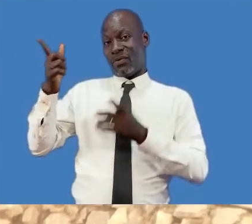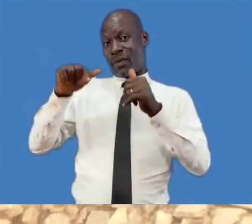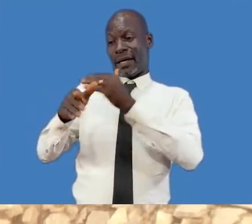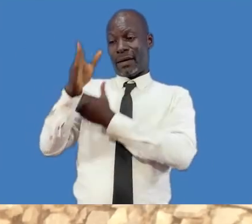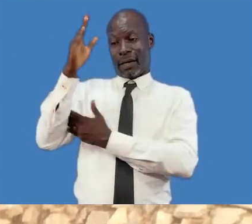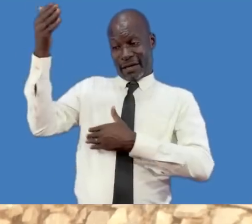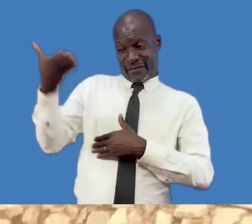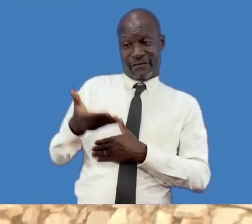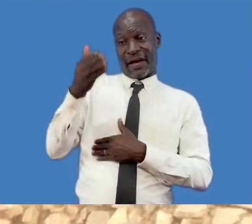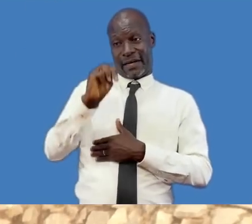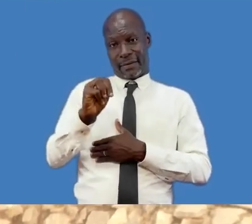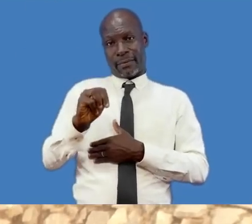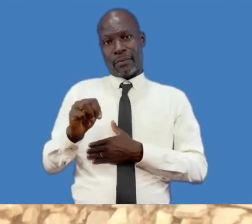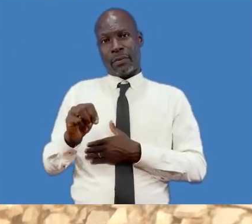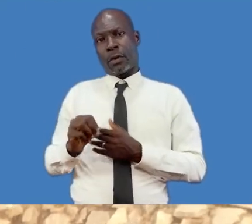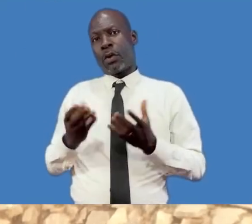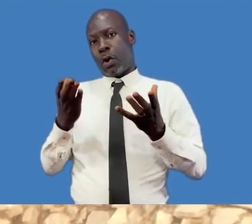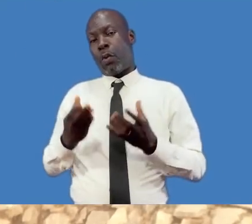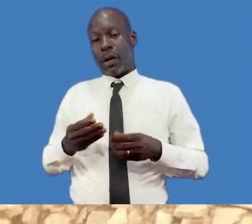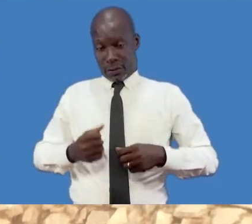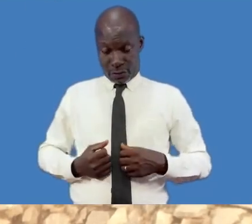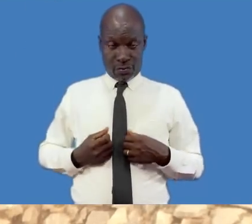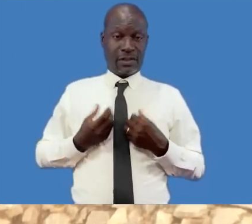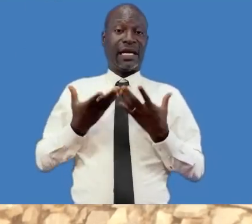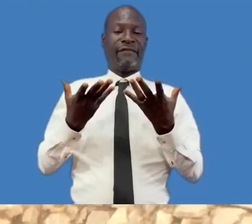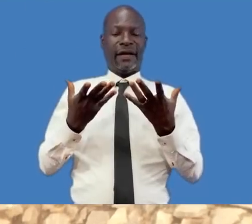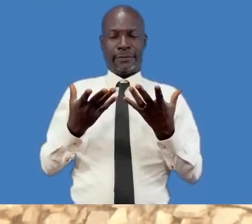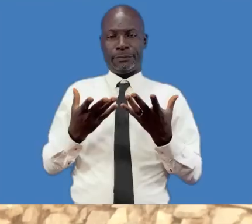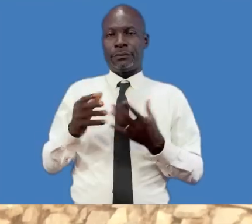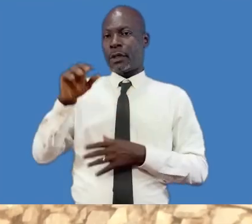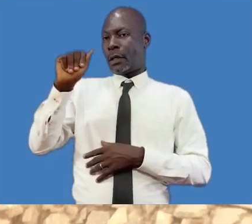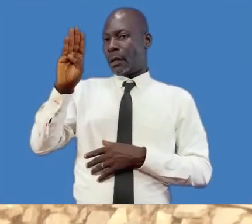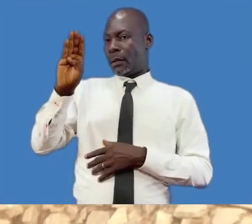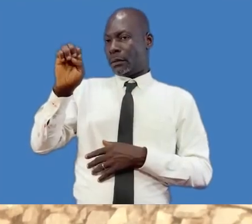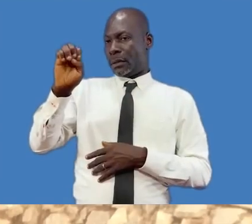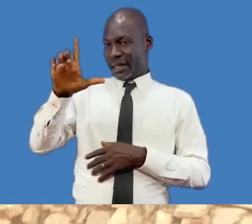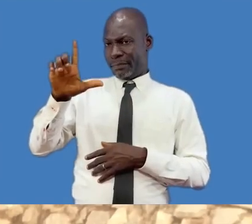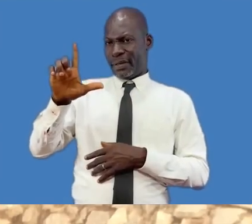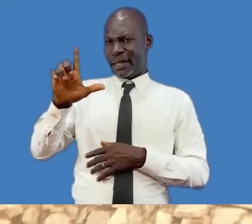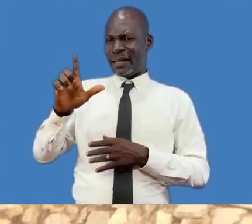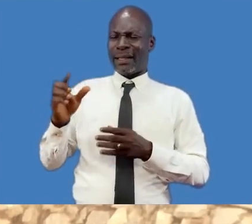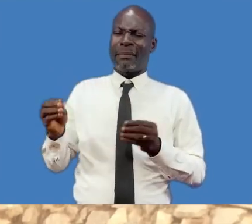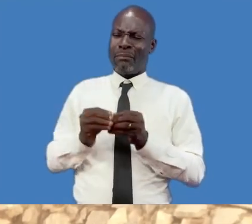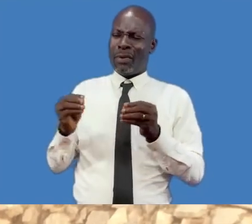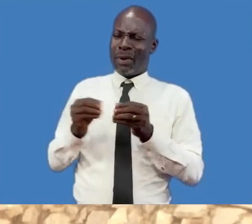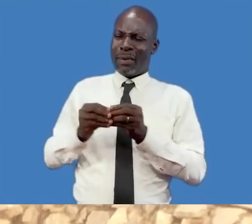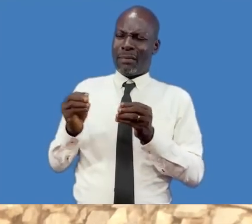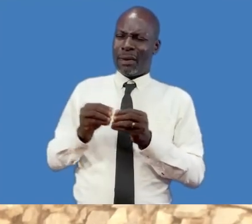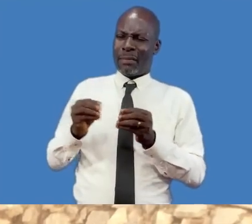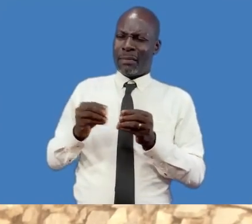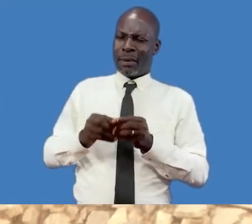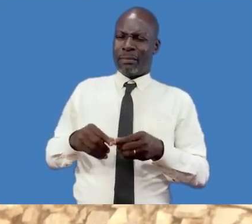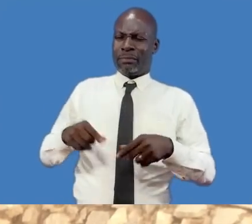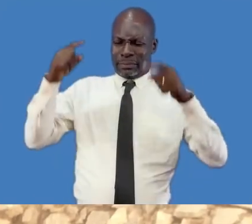mo sa ombebo afode no Abel ebo a more excellent